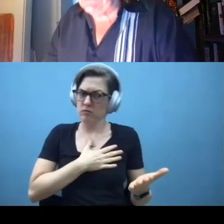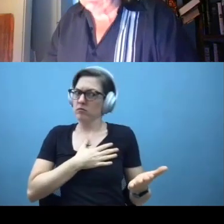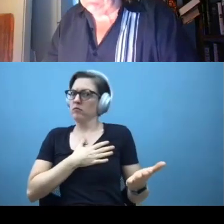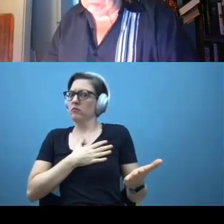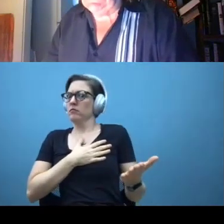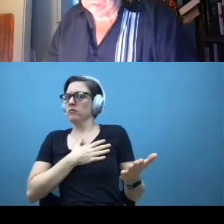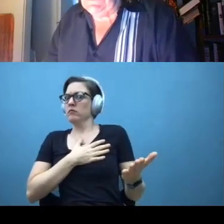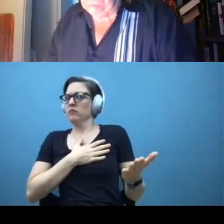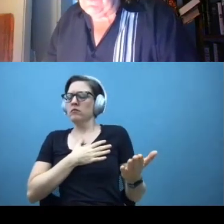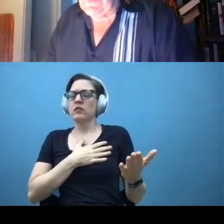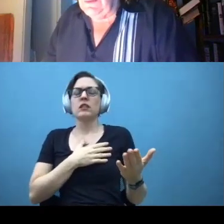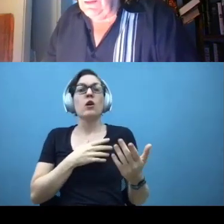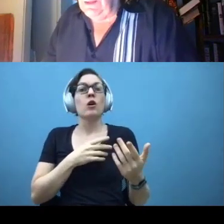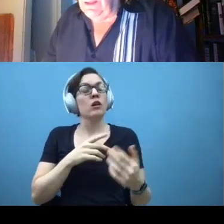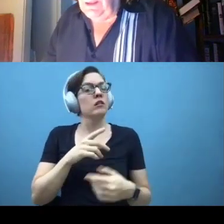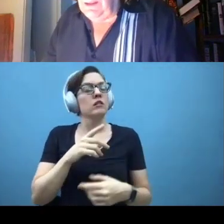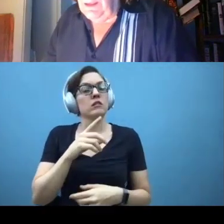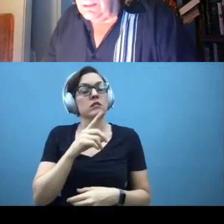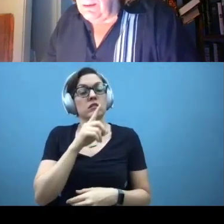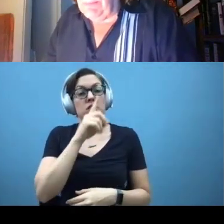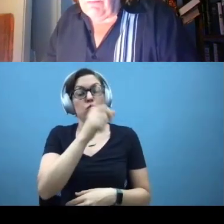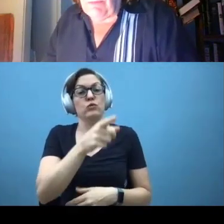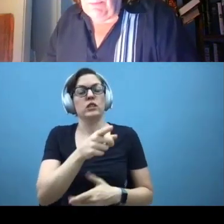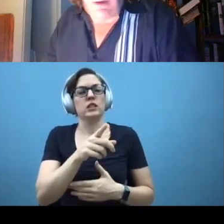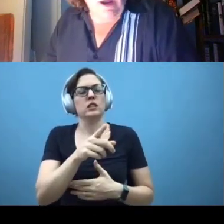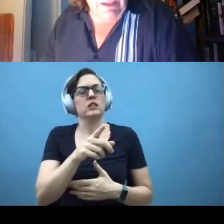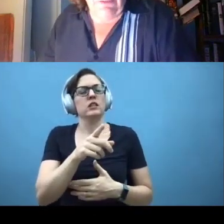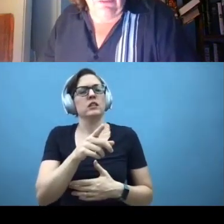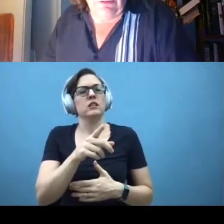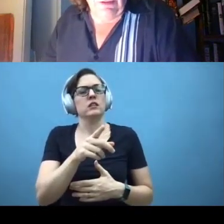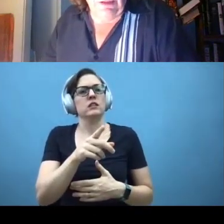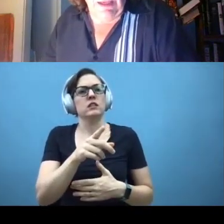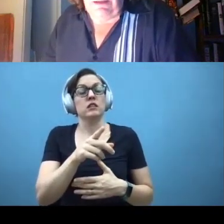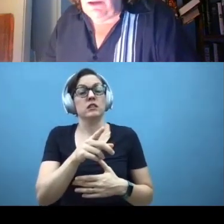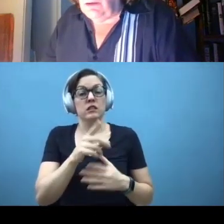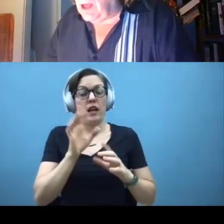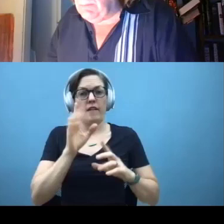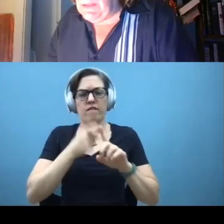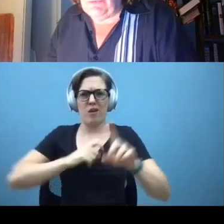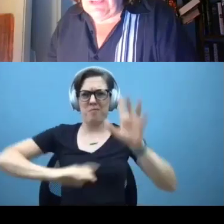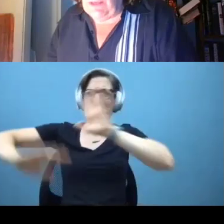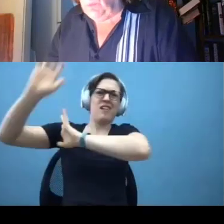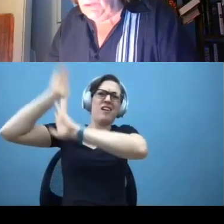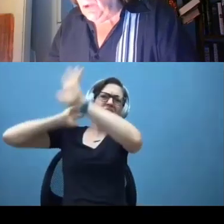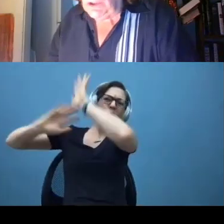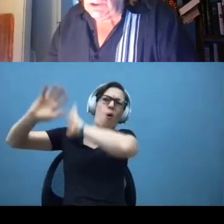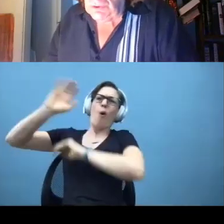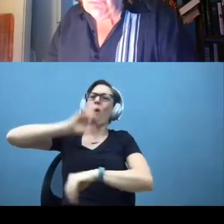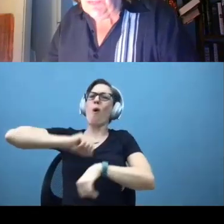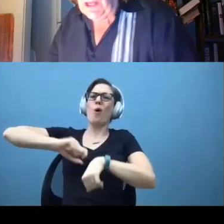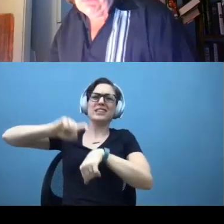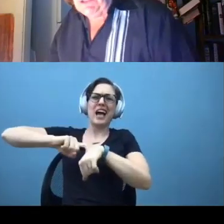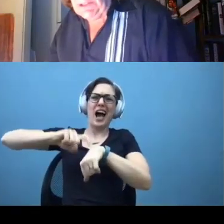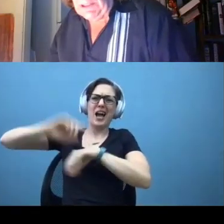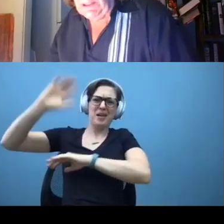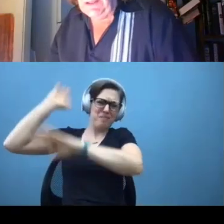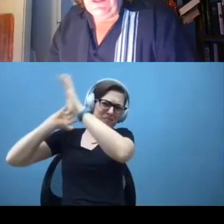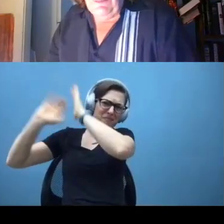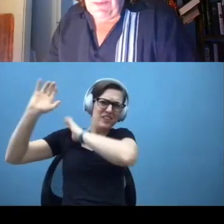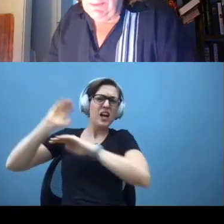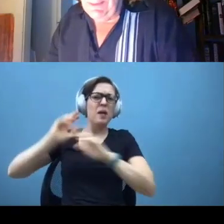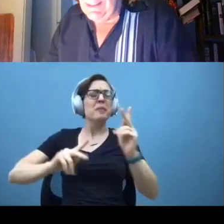really, really, it's something from the dark ages. And, a lot of people say, well, we don't want to lose that